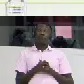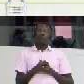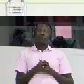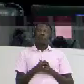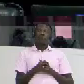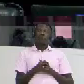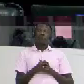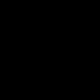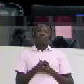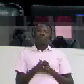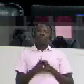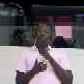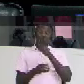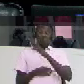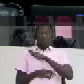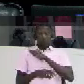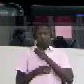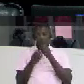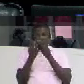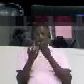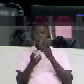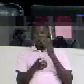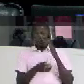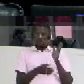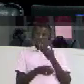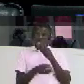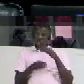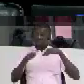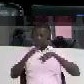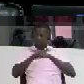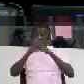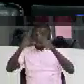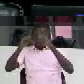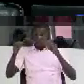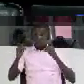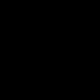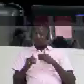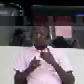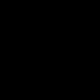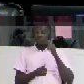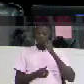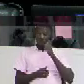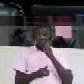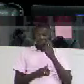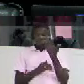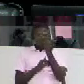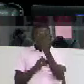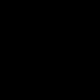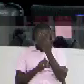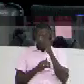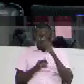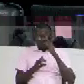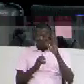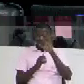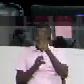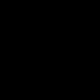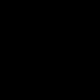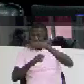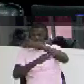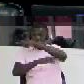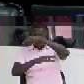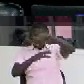You also mentioned that into the offices, they were using their mirrors, pointing the room.